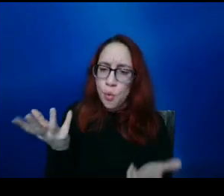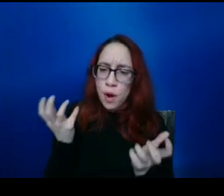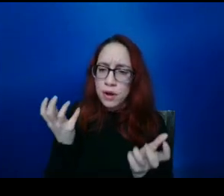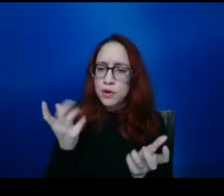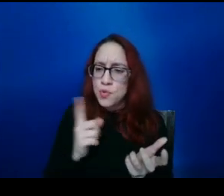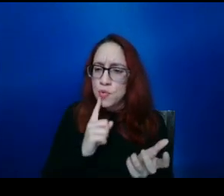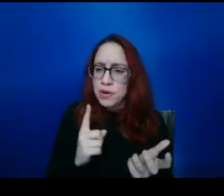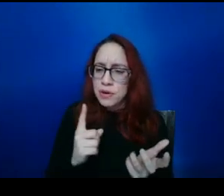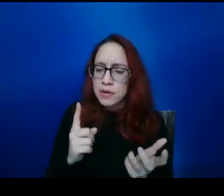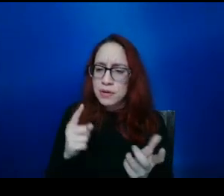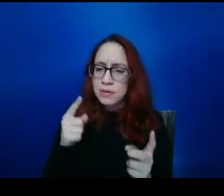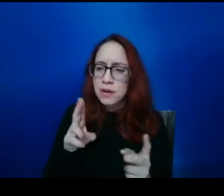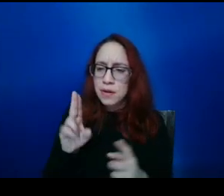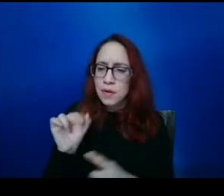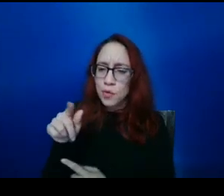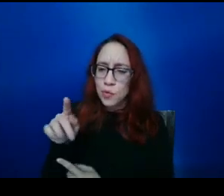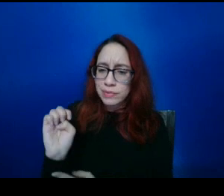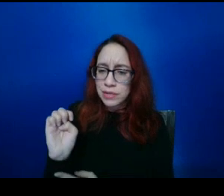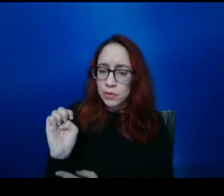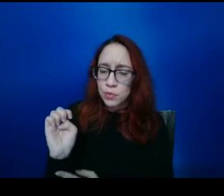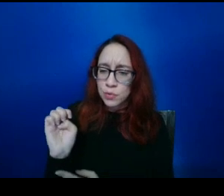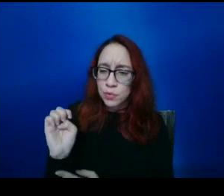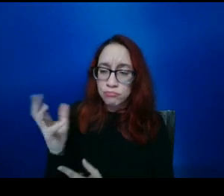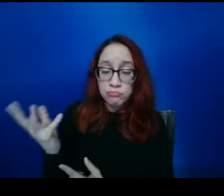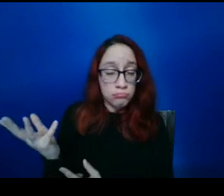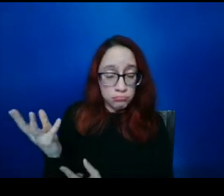really to get an update, if not an update,